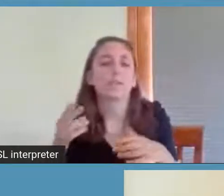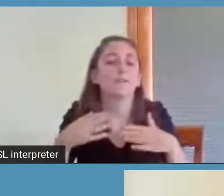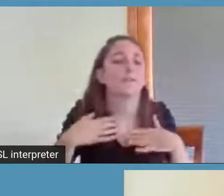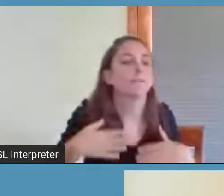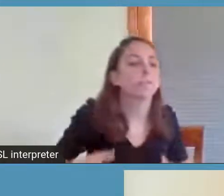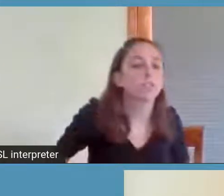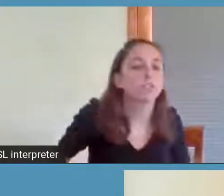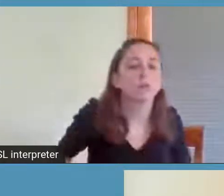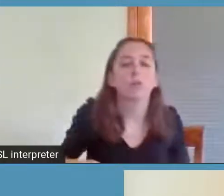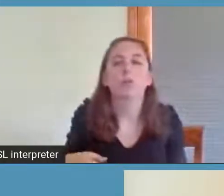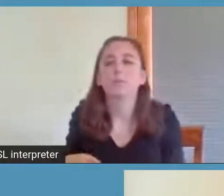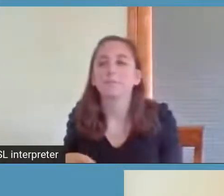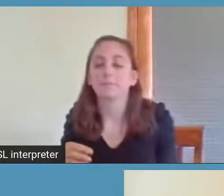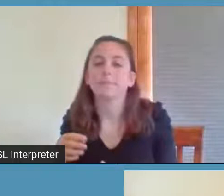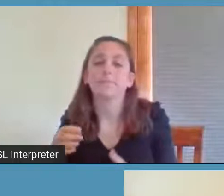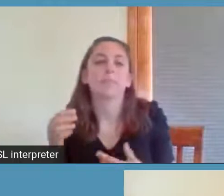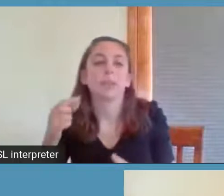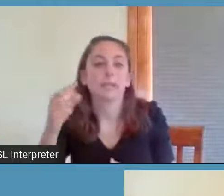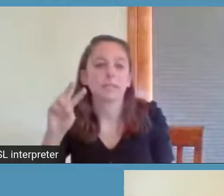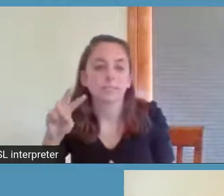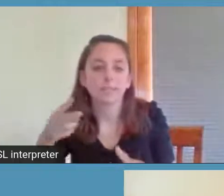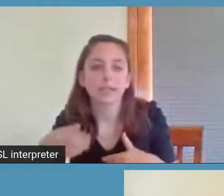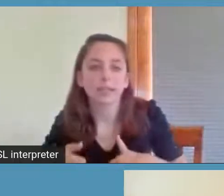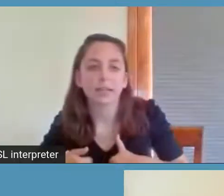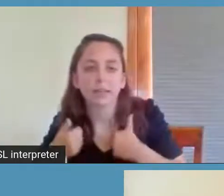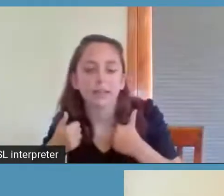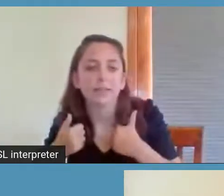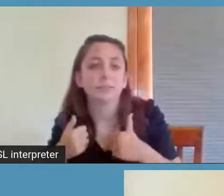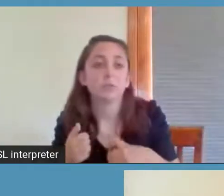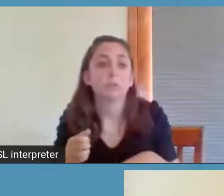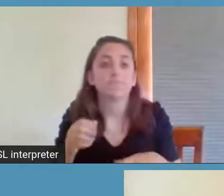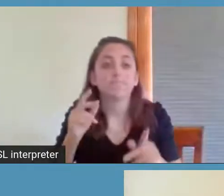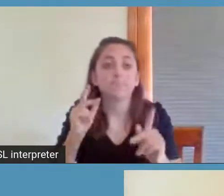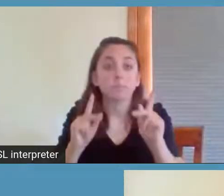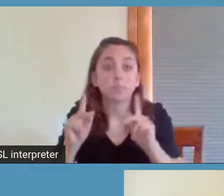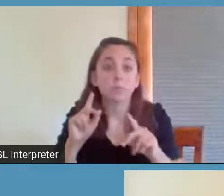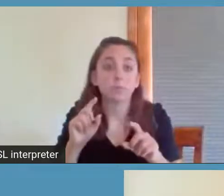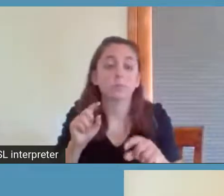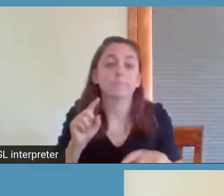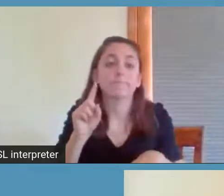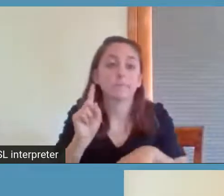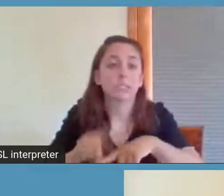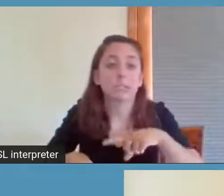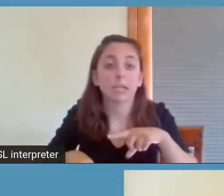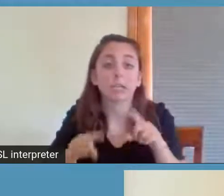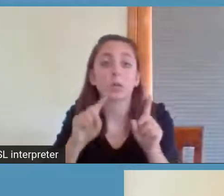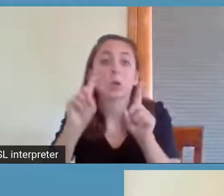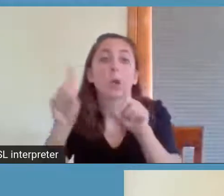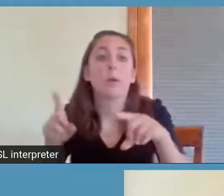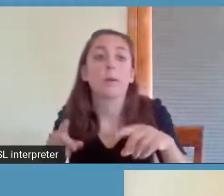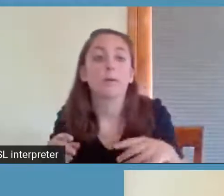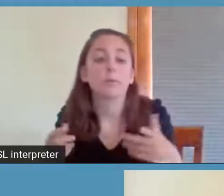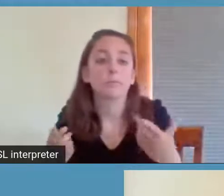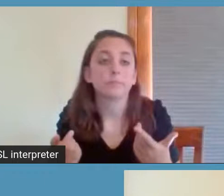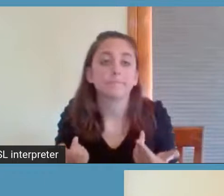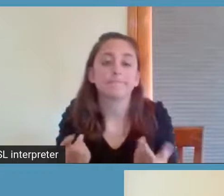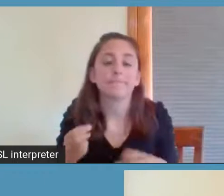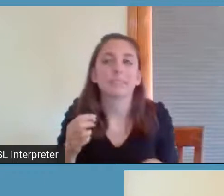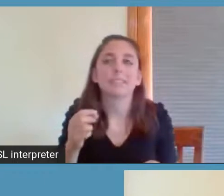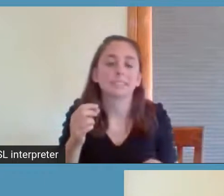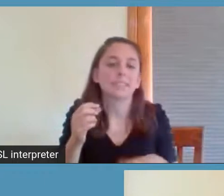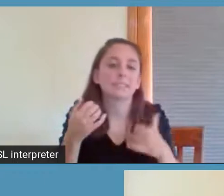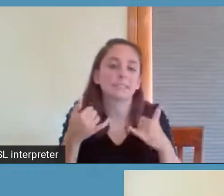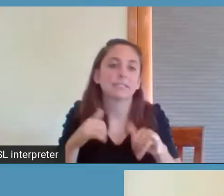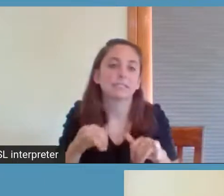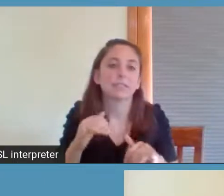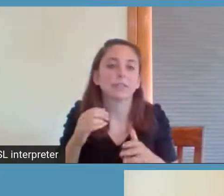two-way experience, so people who couldn't be physically be in the space could still see what was happening in the exhibition.